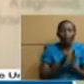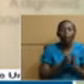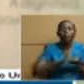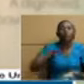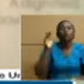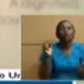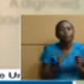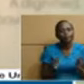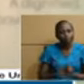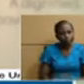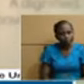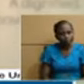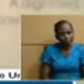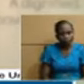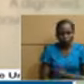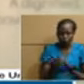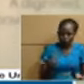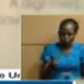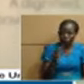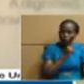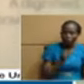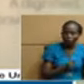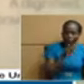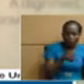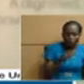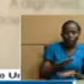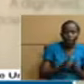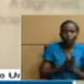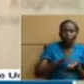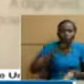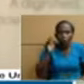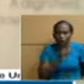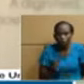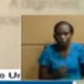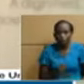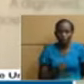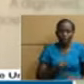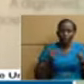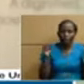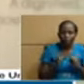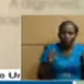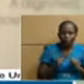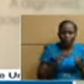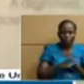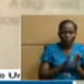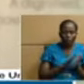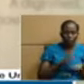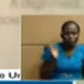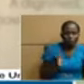know, older persons, as you continue growing older, the complications like non-communicable disease set in, disabilities set